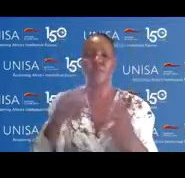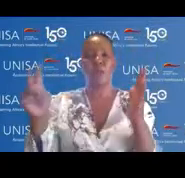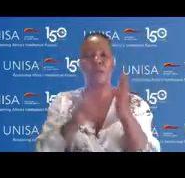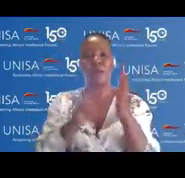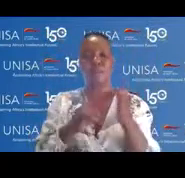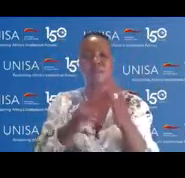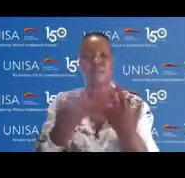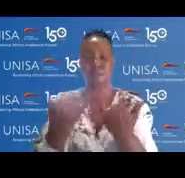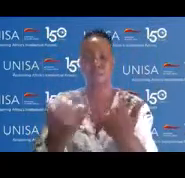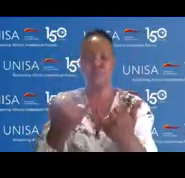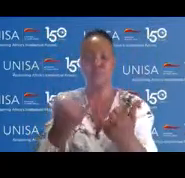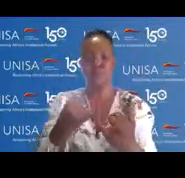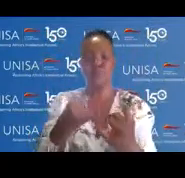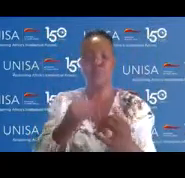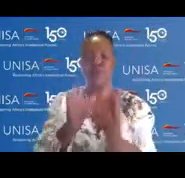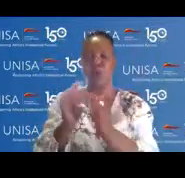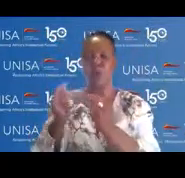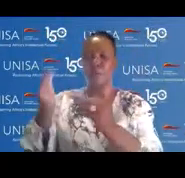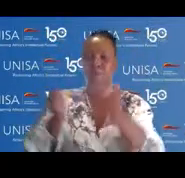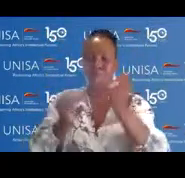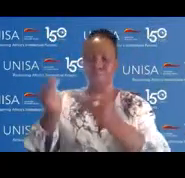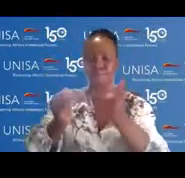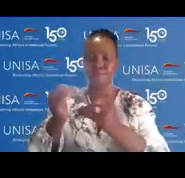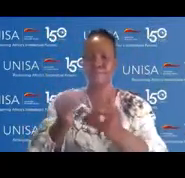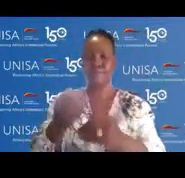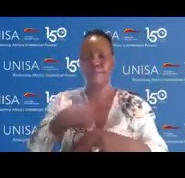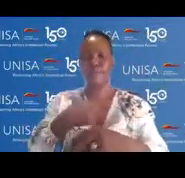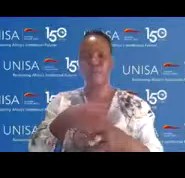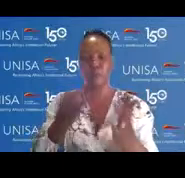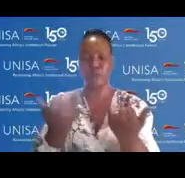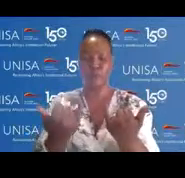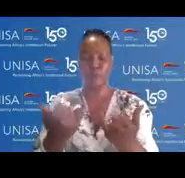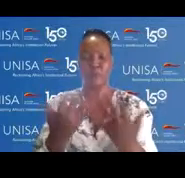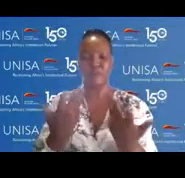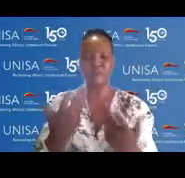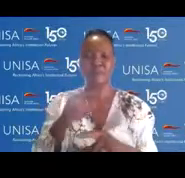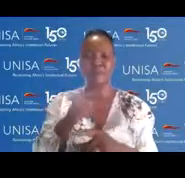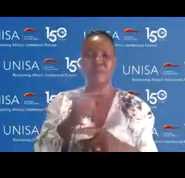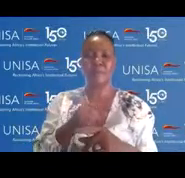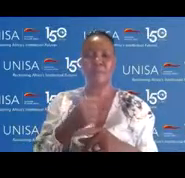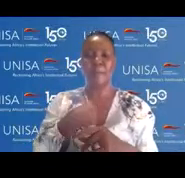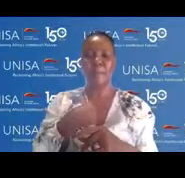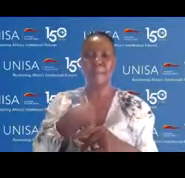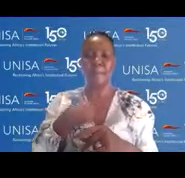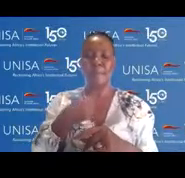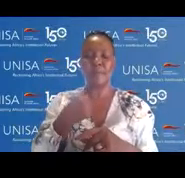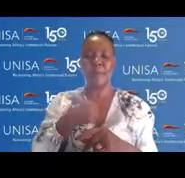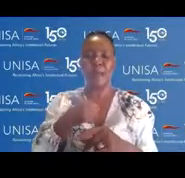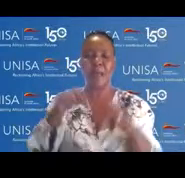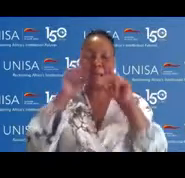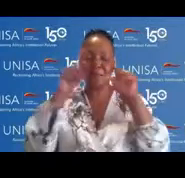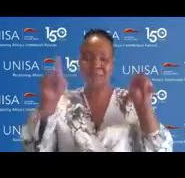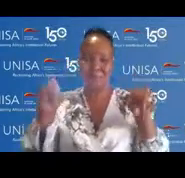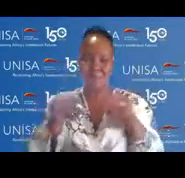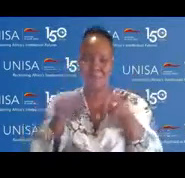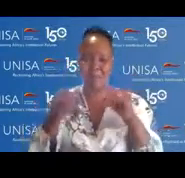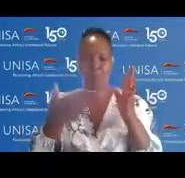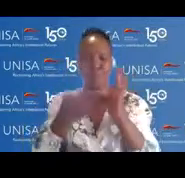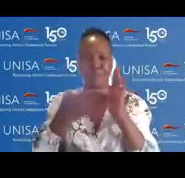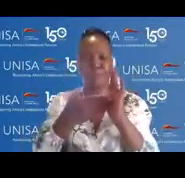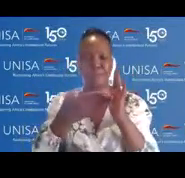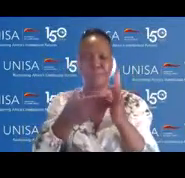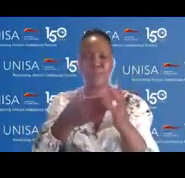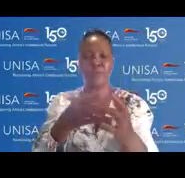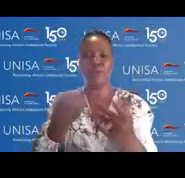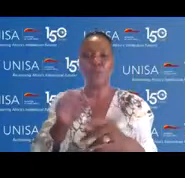You can organize it though, but for me it's today. There is my screen grab. Now what I'm doing is I'm actually zooming in.